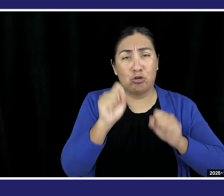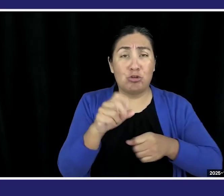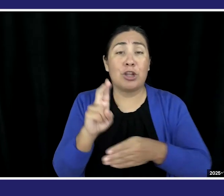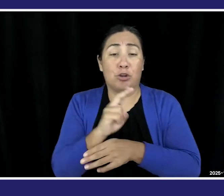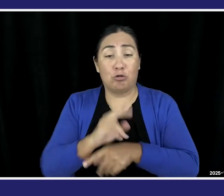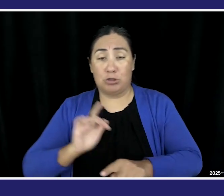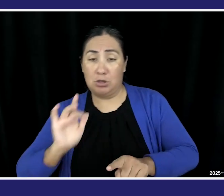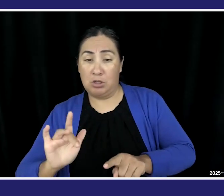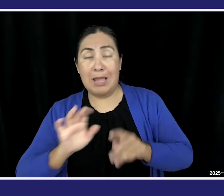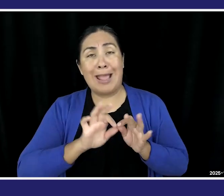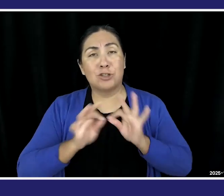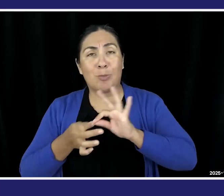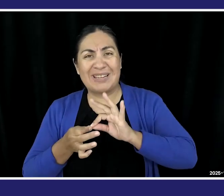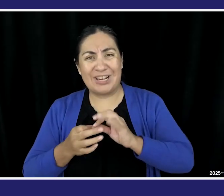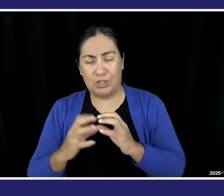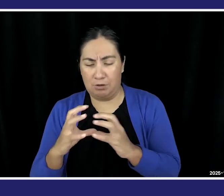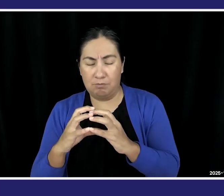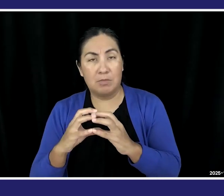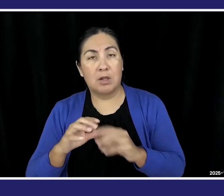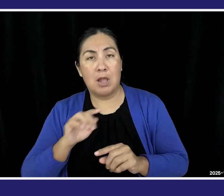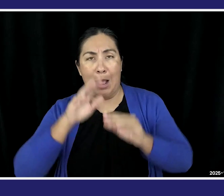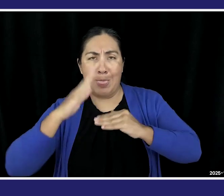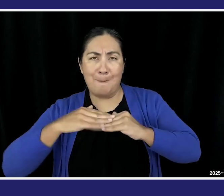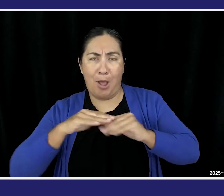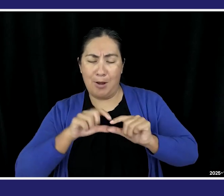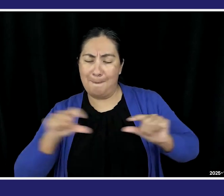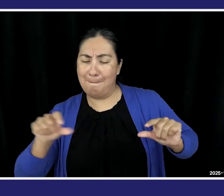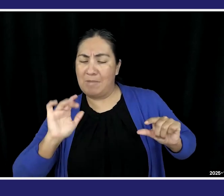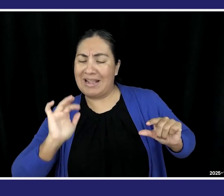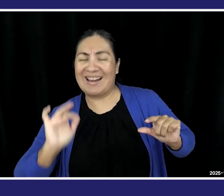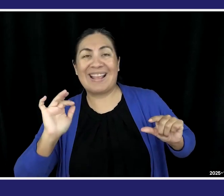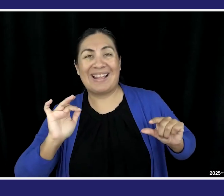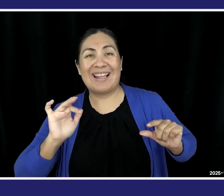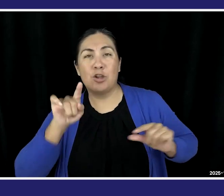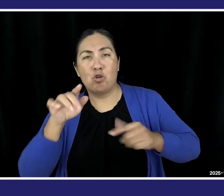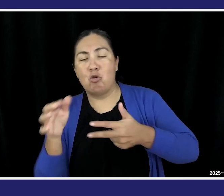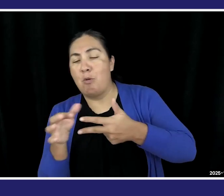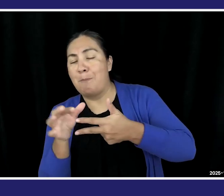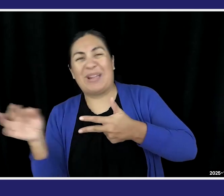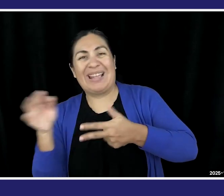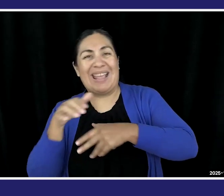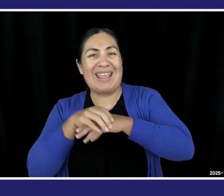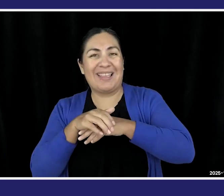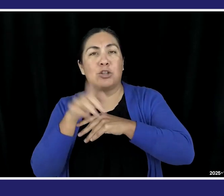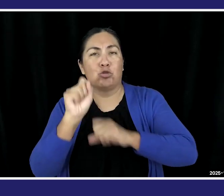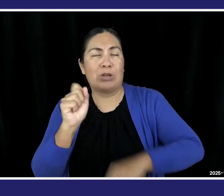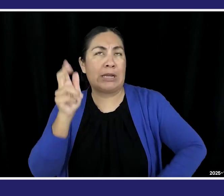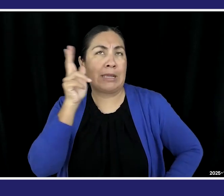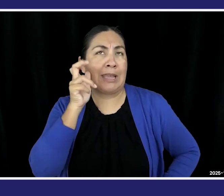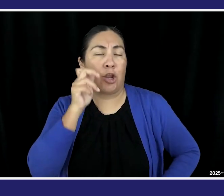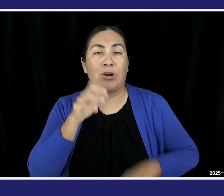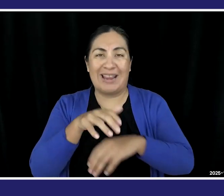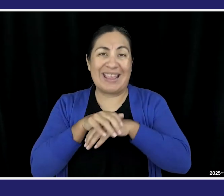use the interpretation button at the bottom of your screen. Click that, click the English channel, and you should be able to hear an